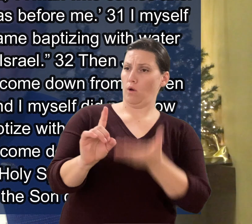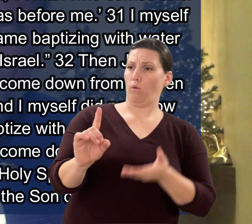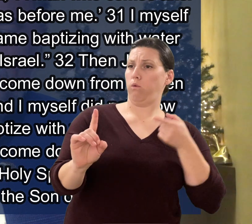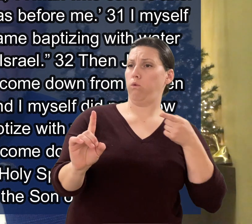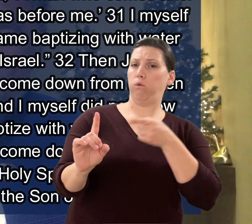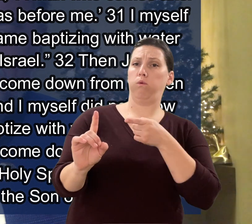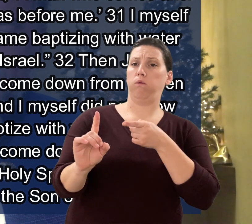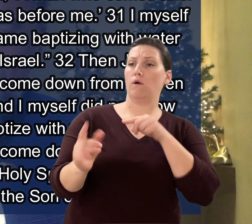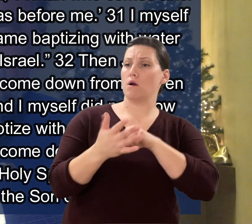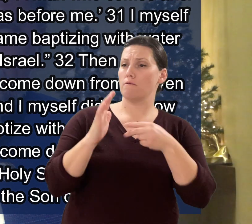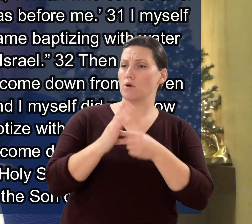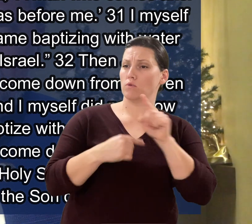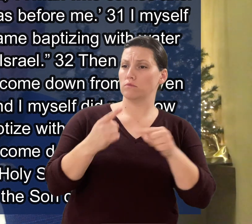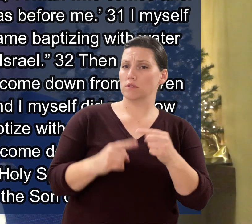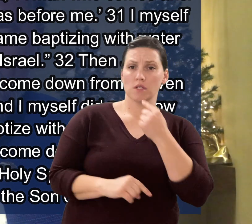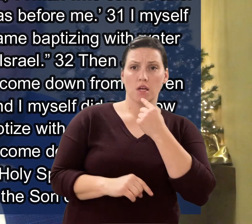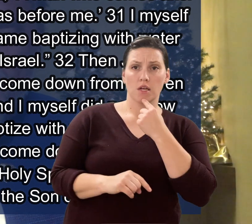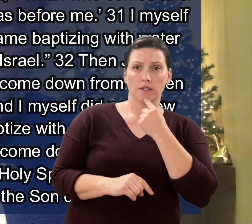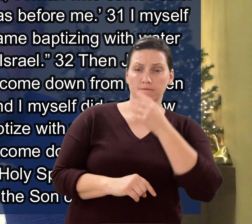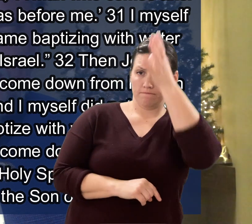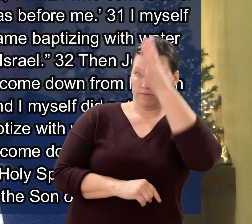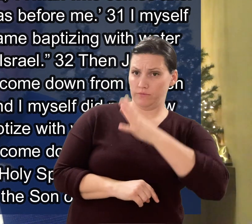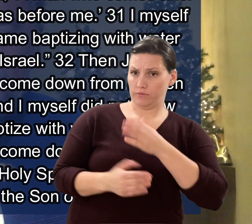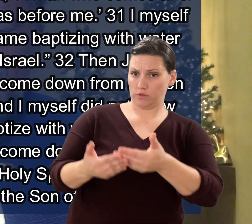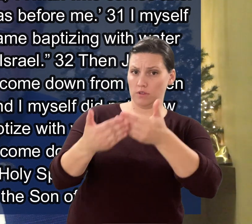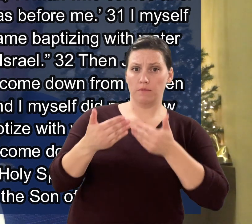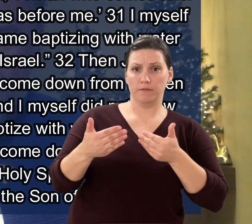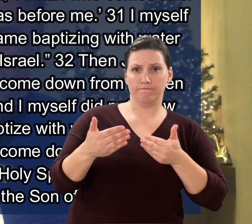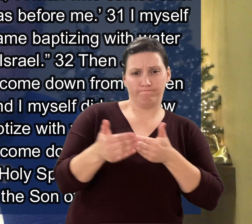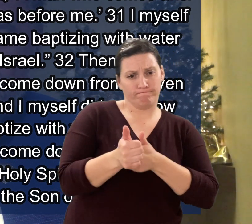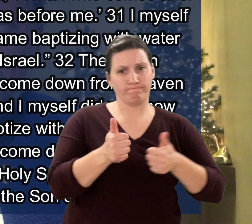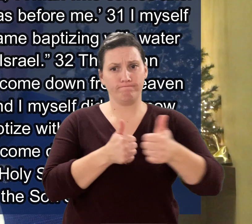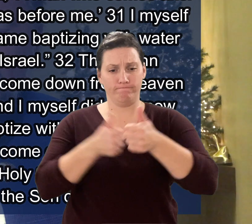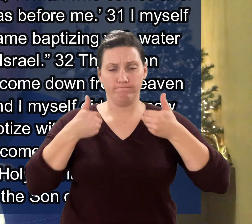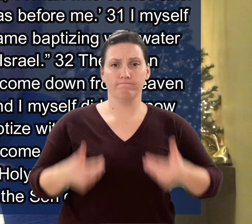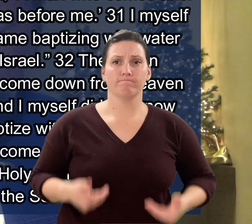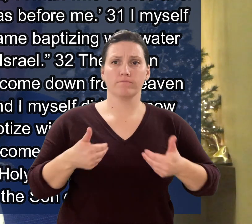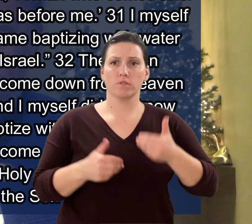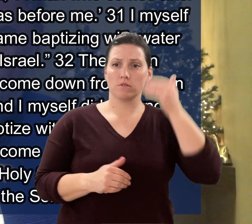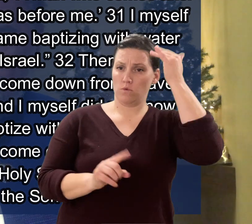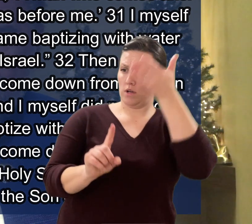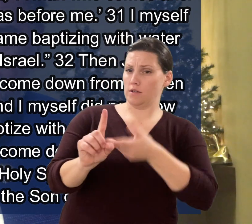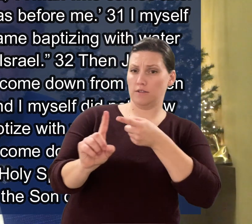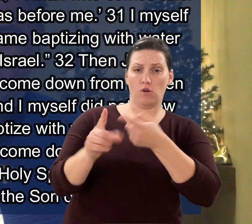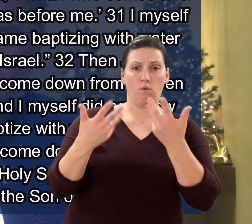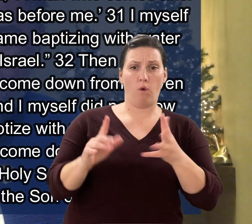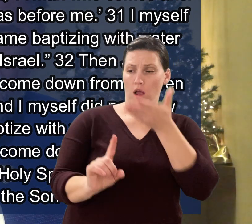is the one I meant when I said, 'A man who comes after me has surpassed me because he was before